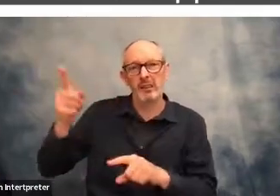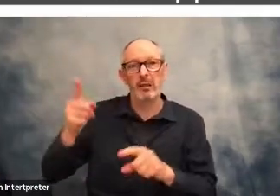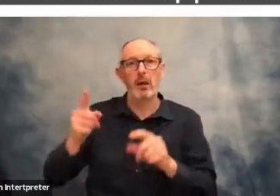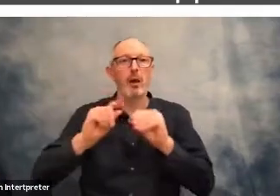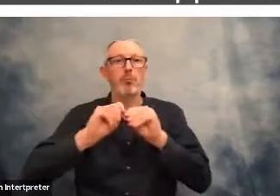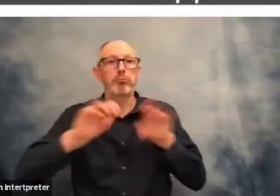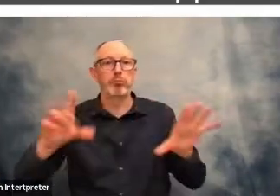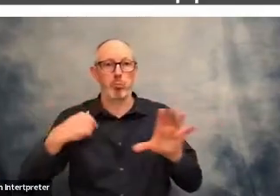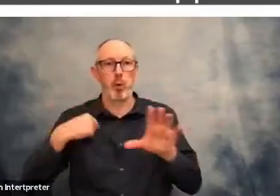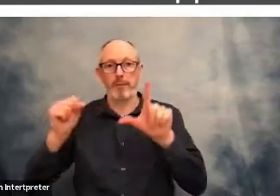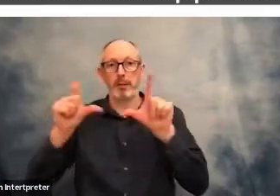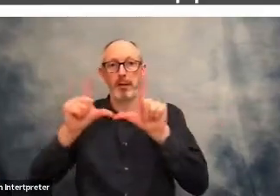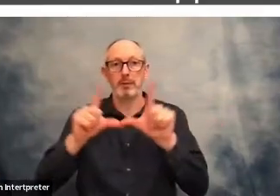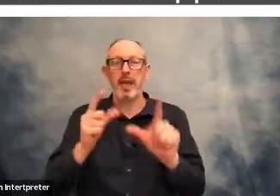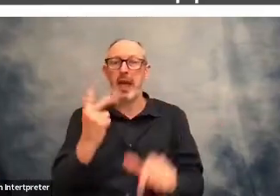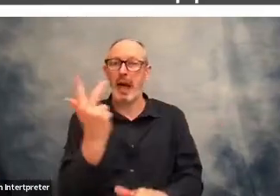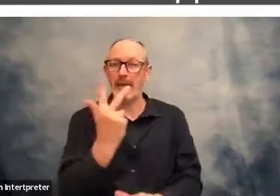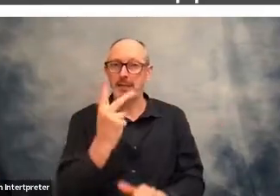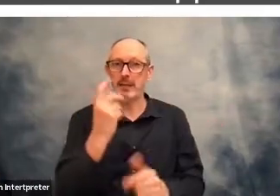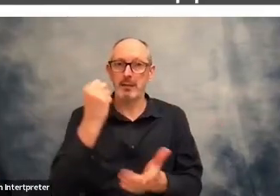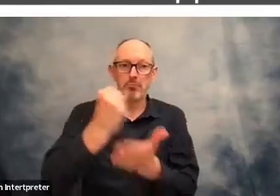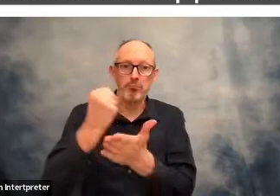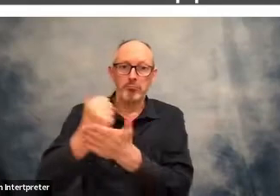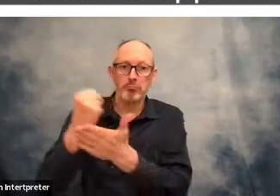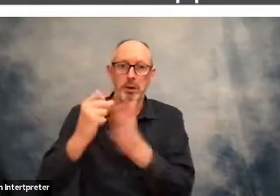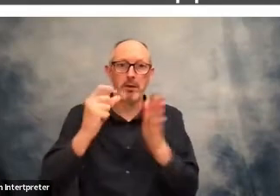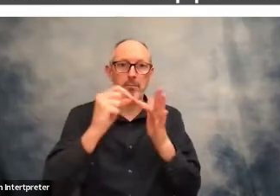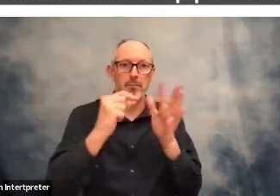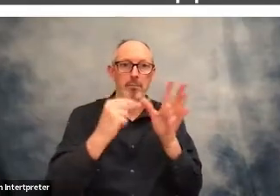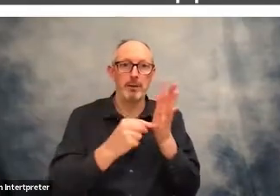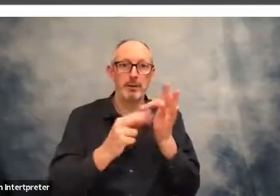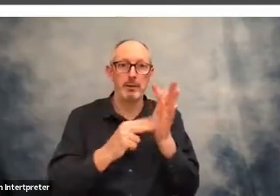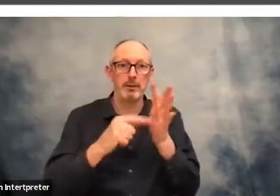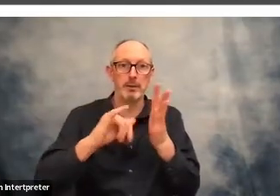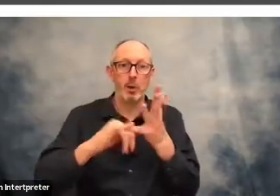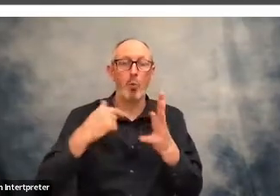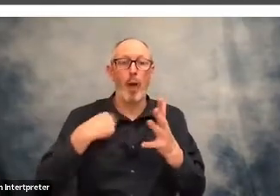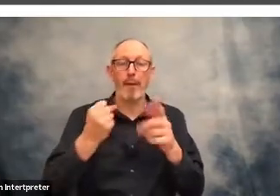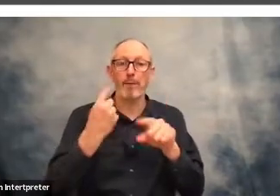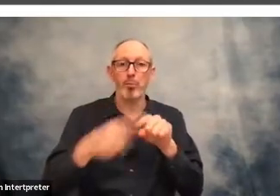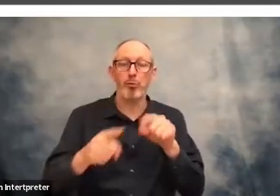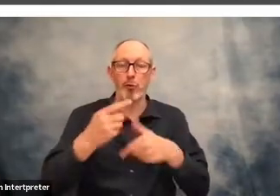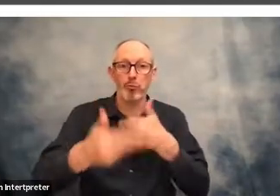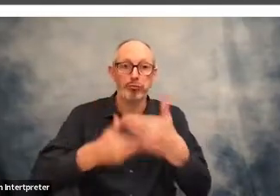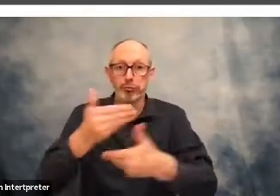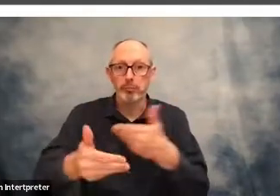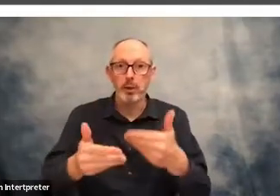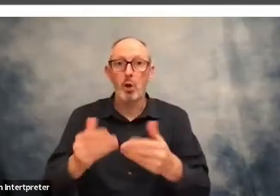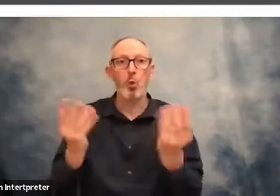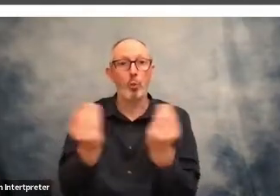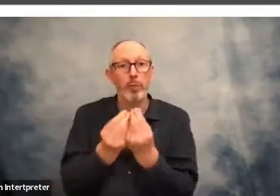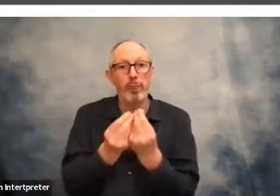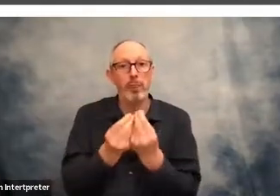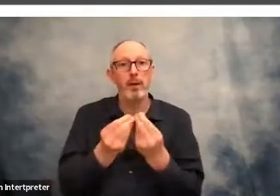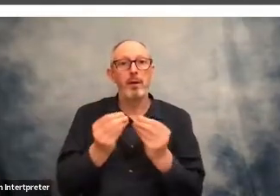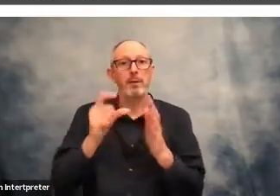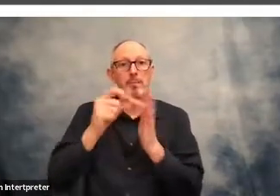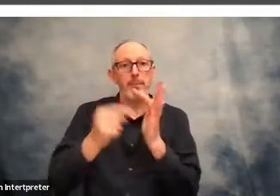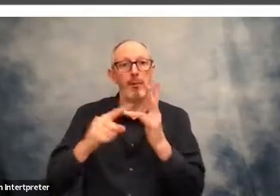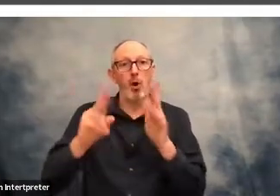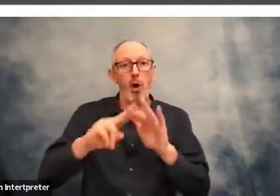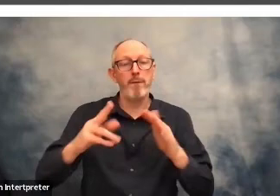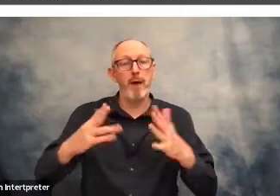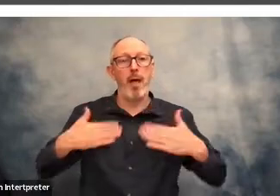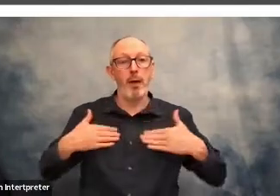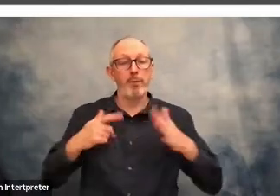18 patents across 10 jurisdictions and have a conditional approval pathway with the Department of Health Abu Dhabi. To date, we have secured